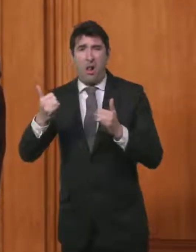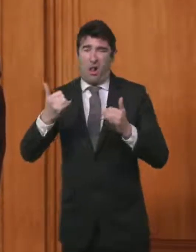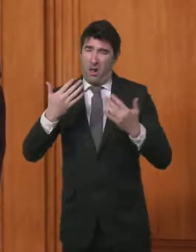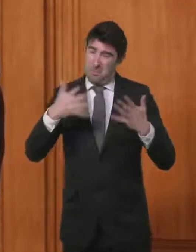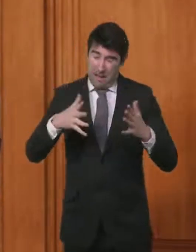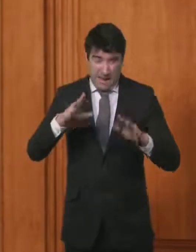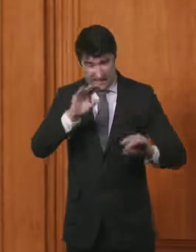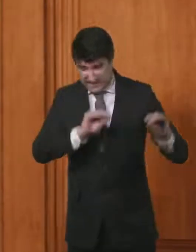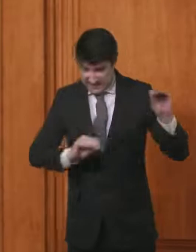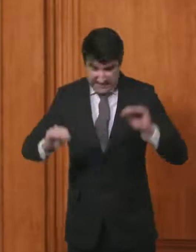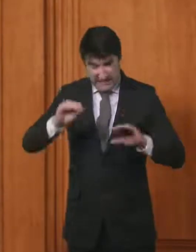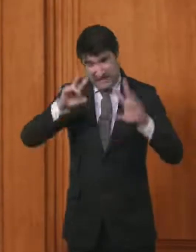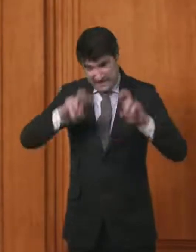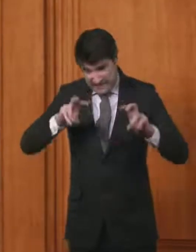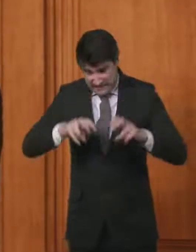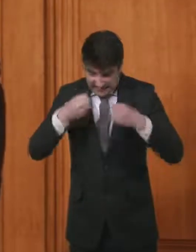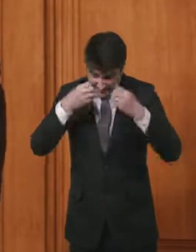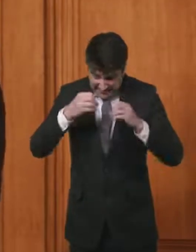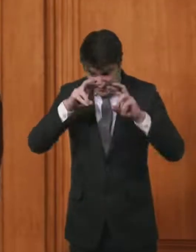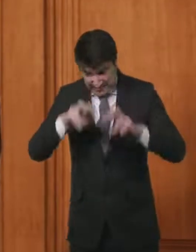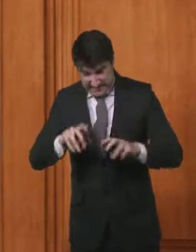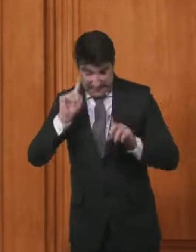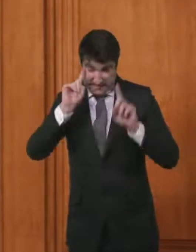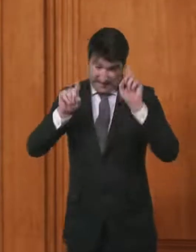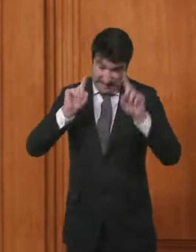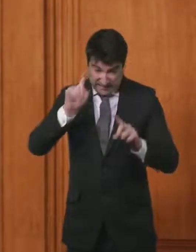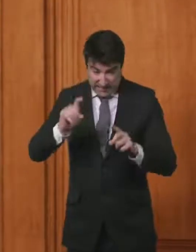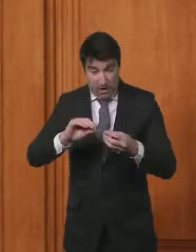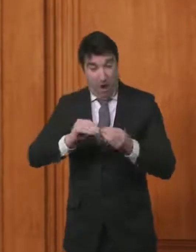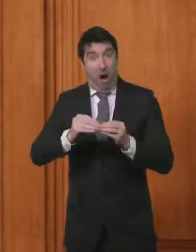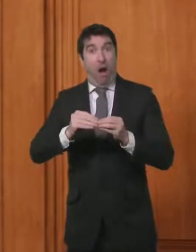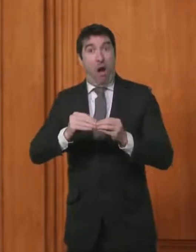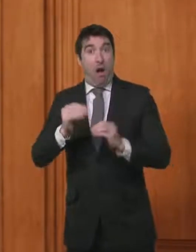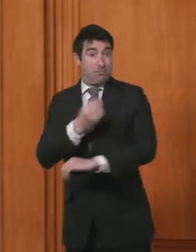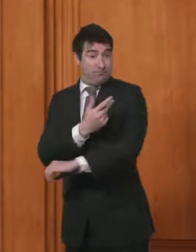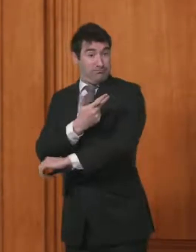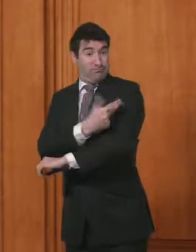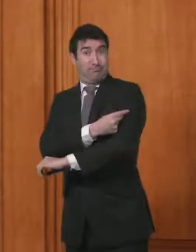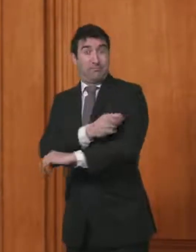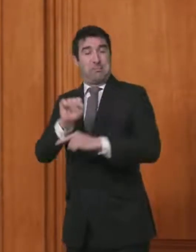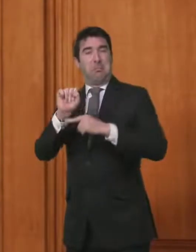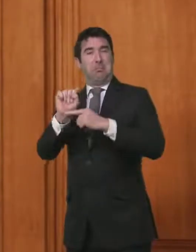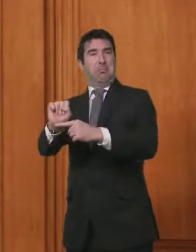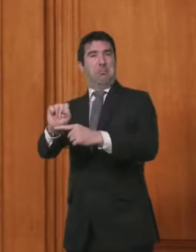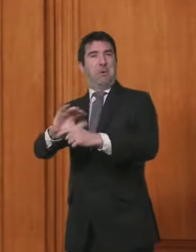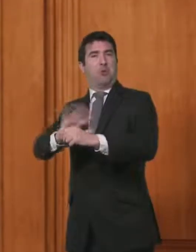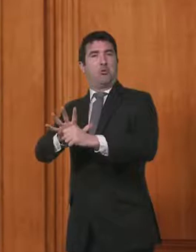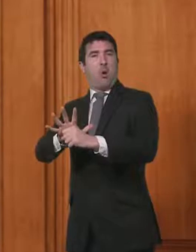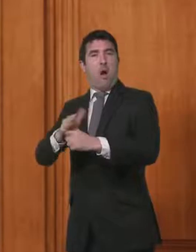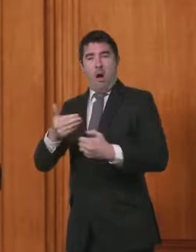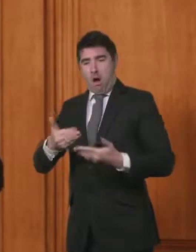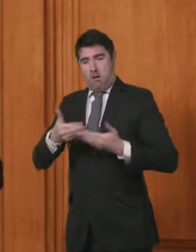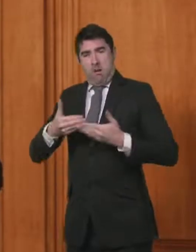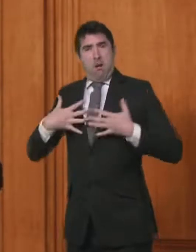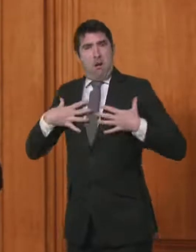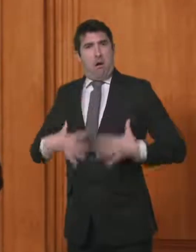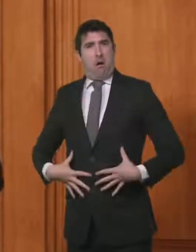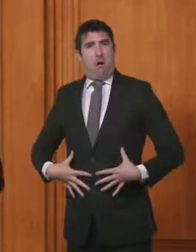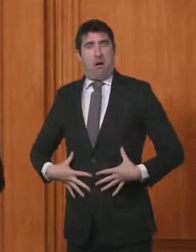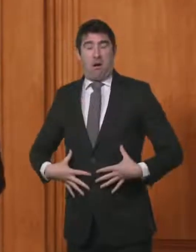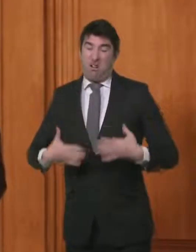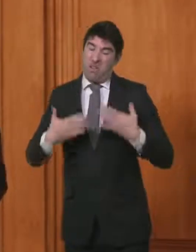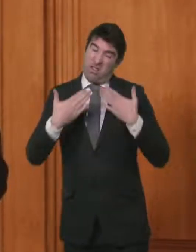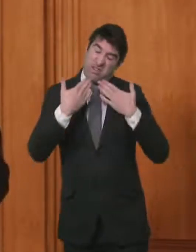whole trials programme could not have come together in the way it has. So, we have